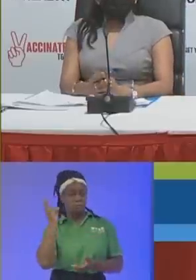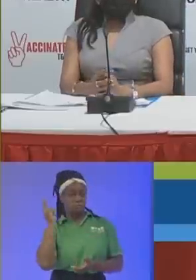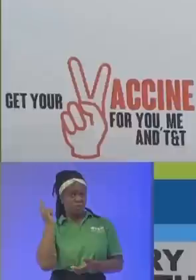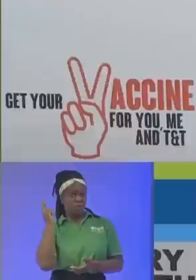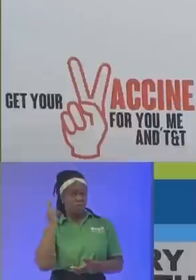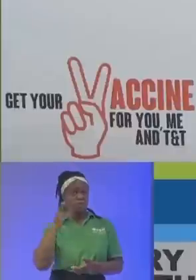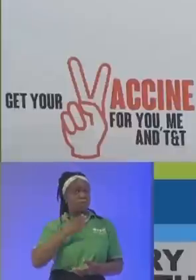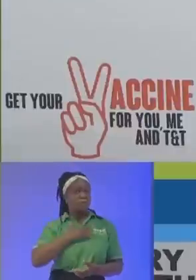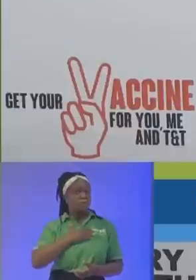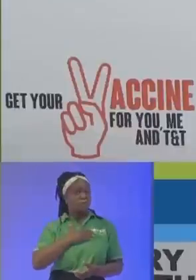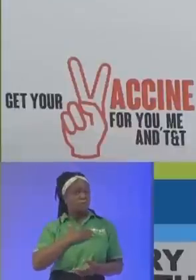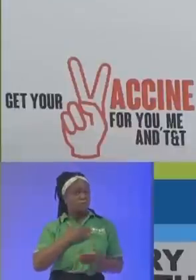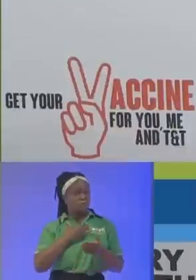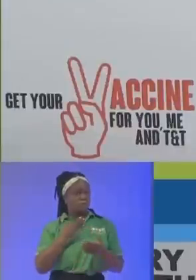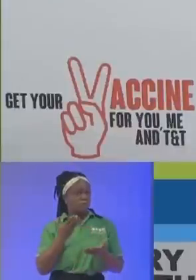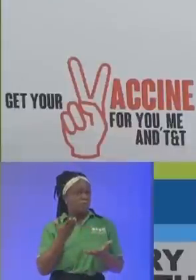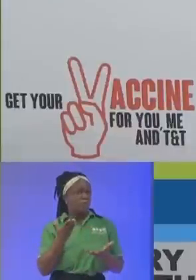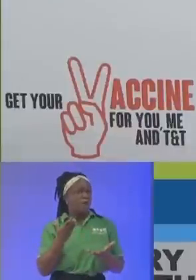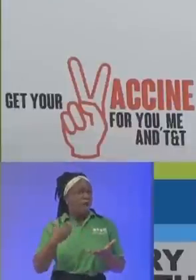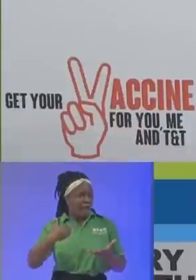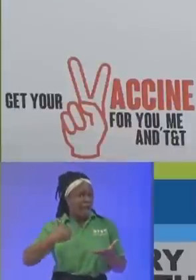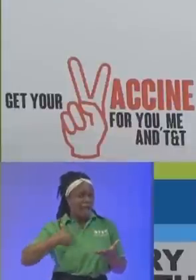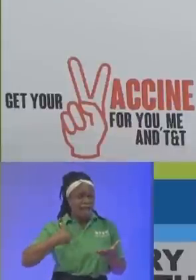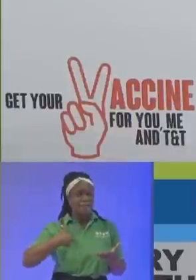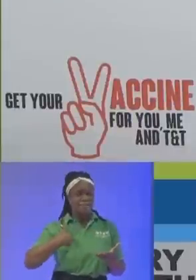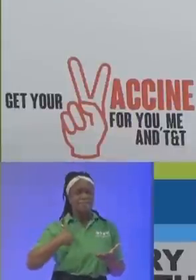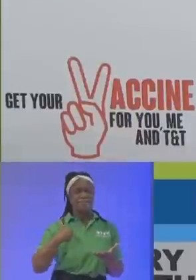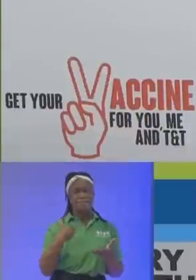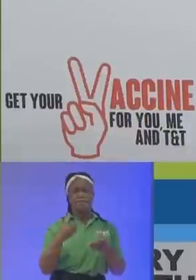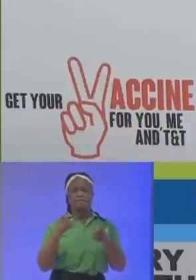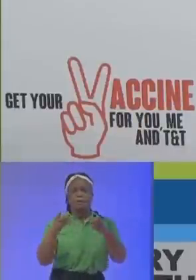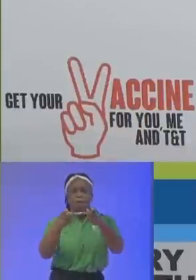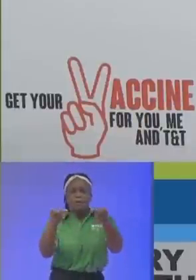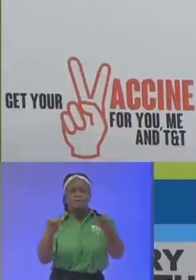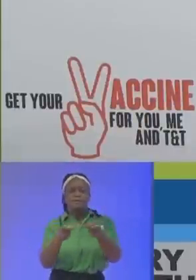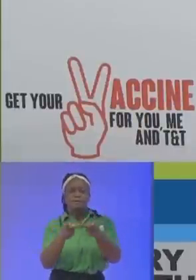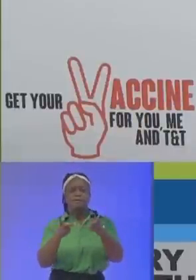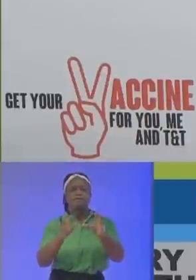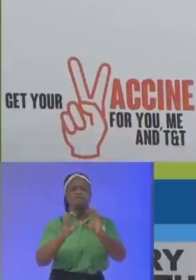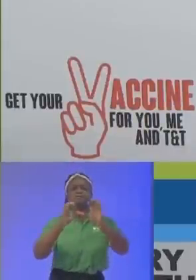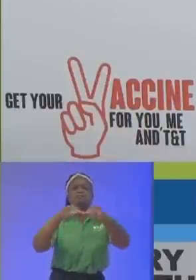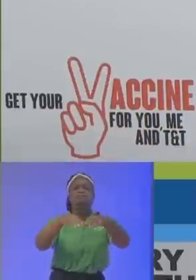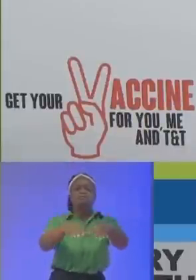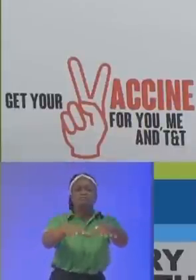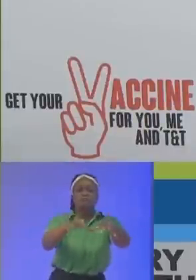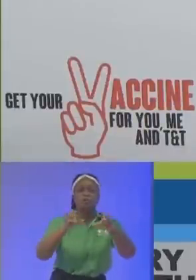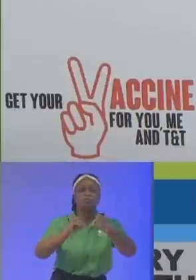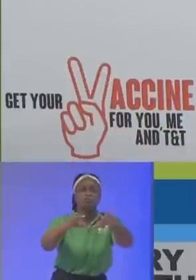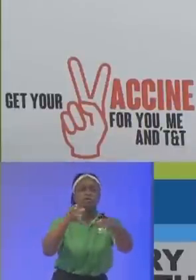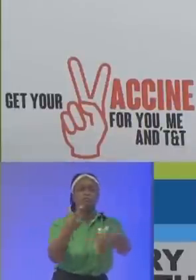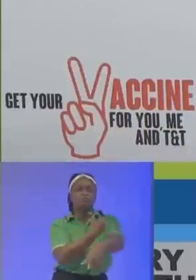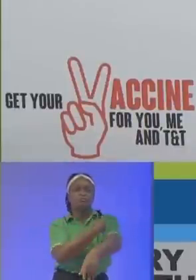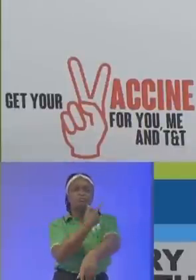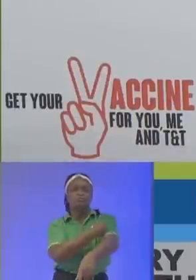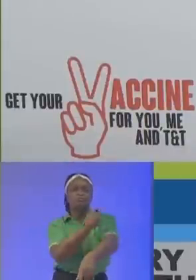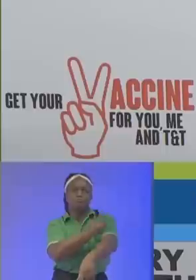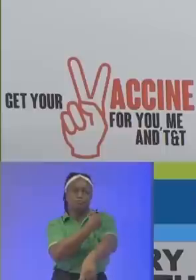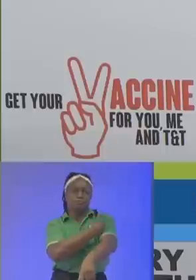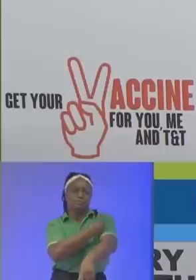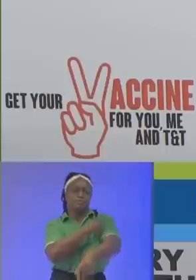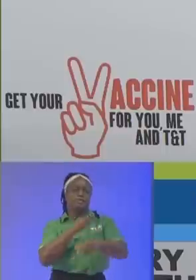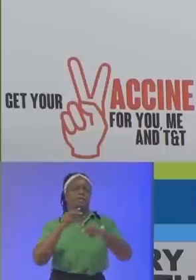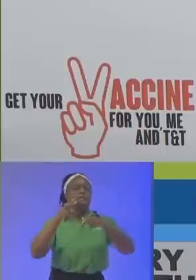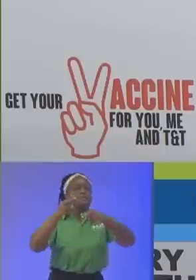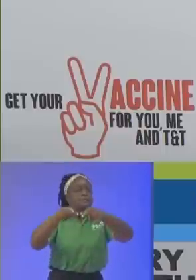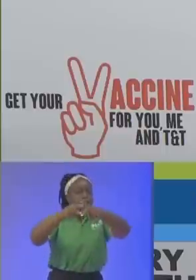The presence of mass vaccination sites is really determined by the actual demand regarding the type of vaccine that is